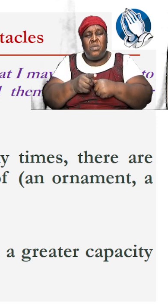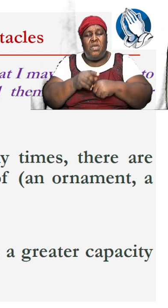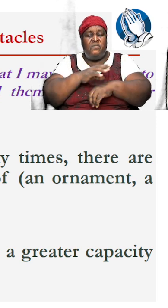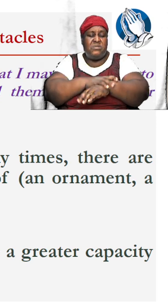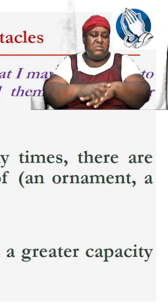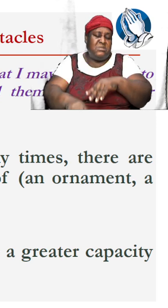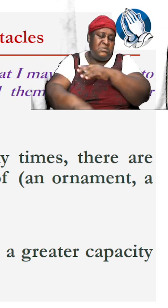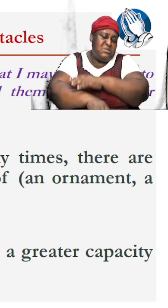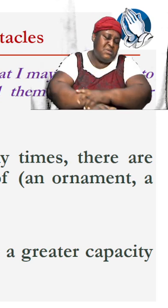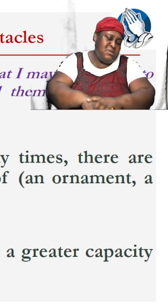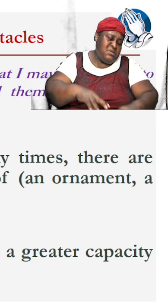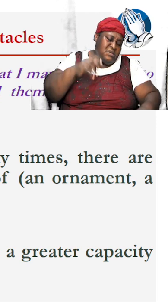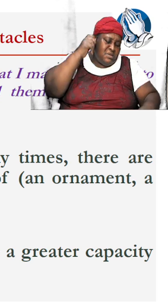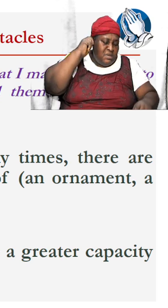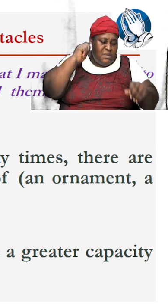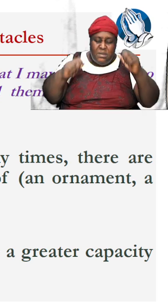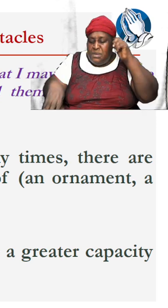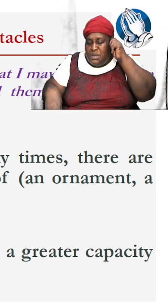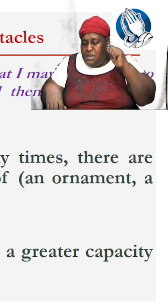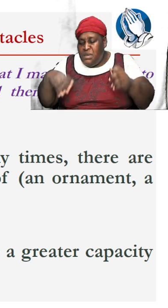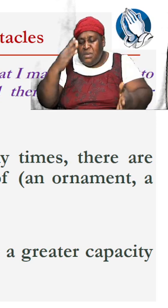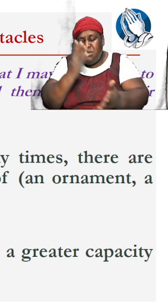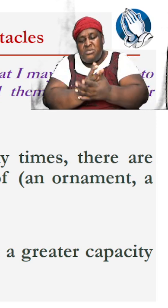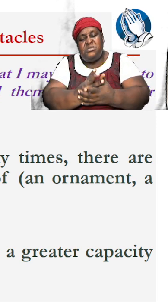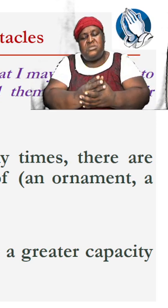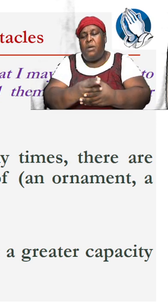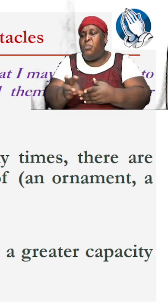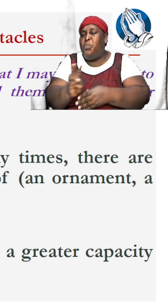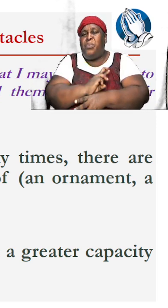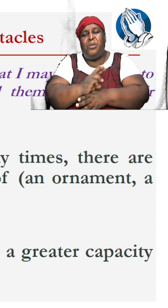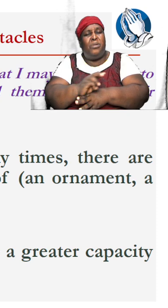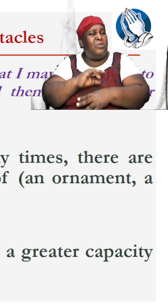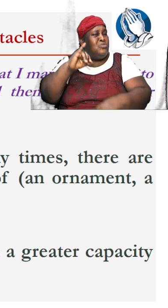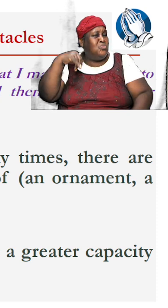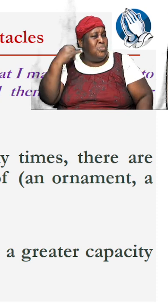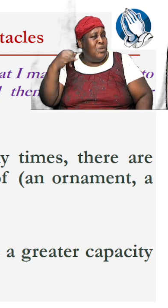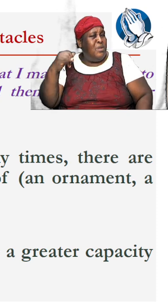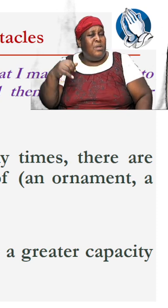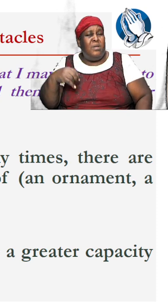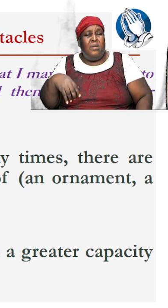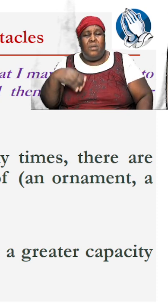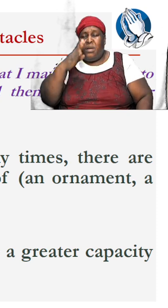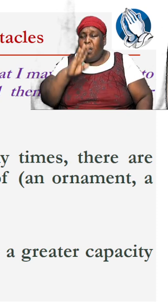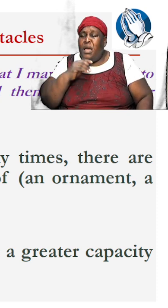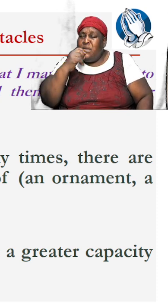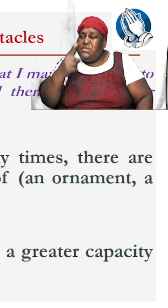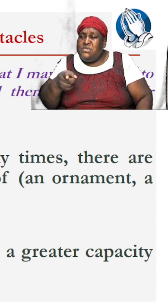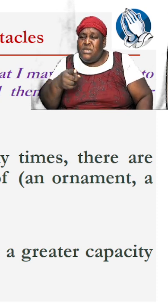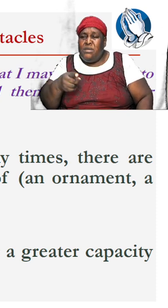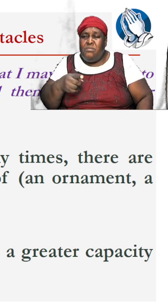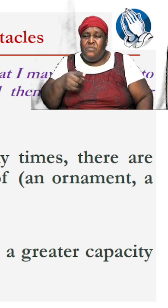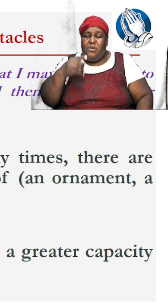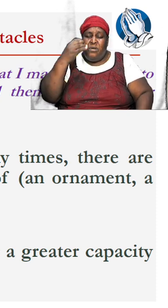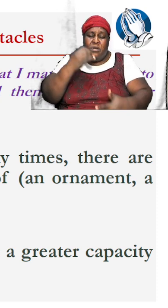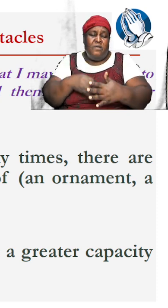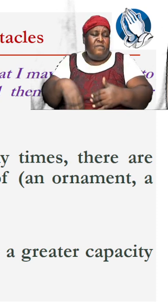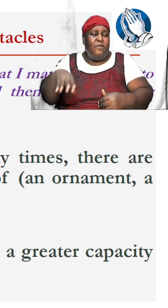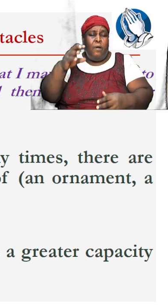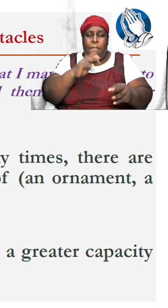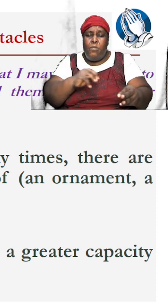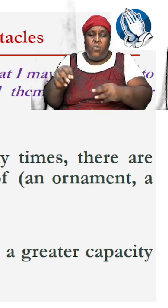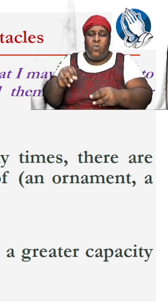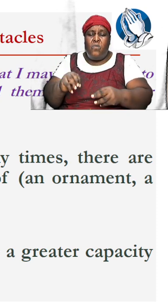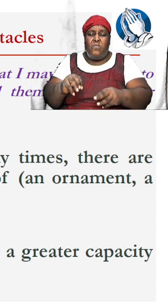that they were still at the same place, Mount Horeb. And God is saying, before we even move and start going north,